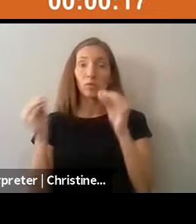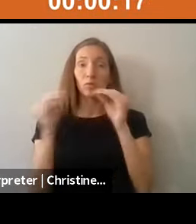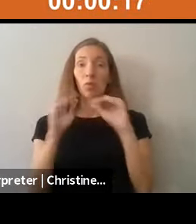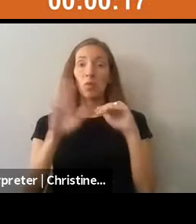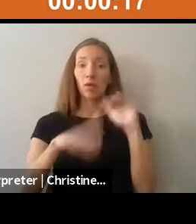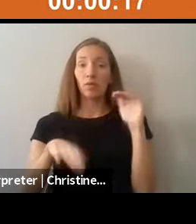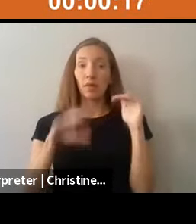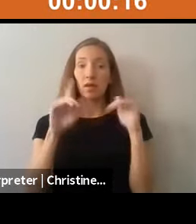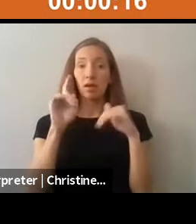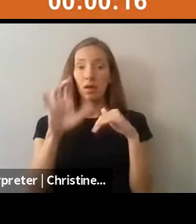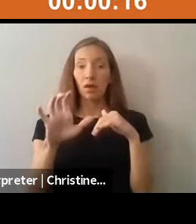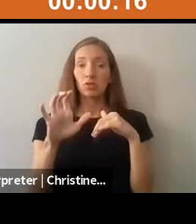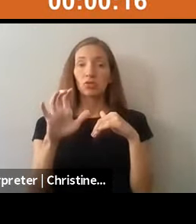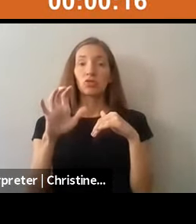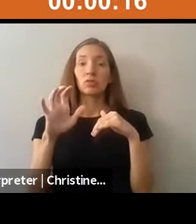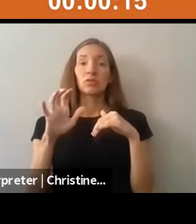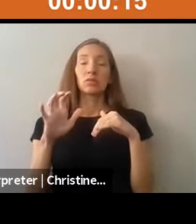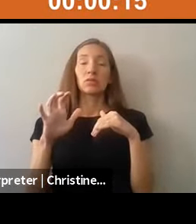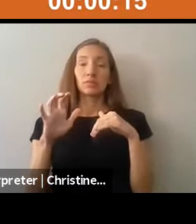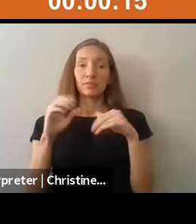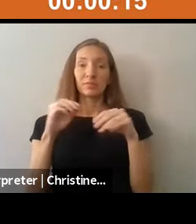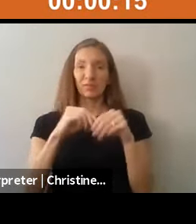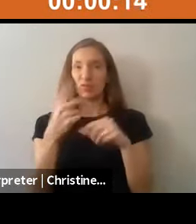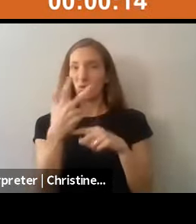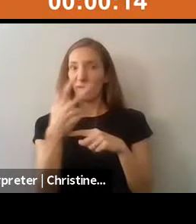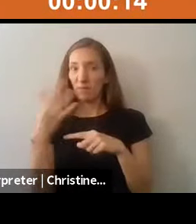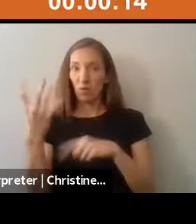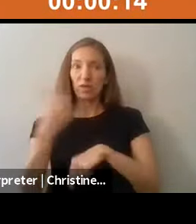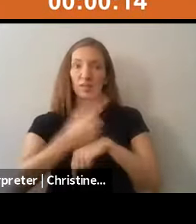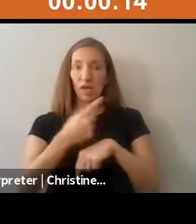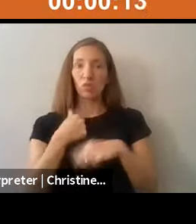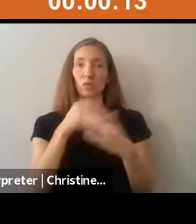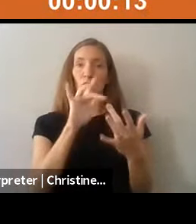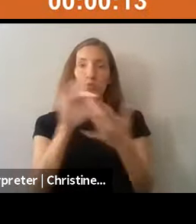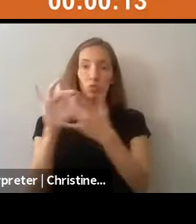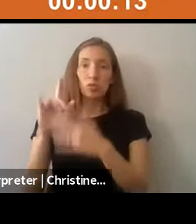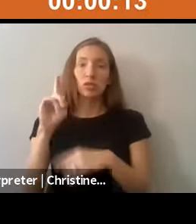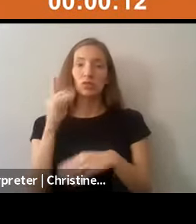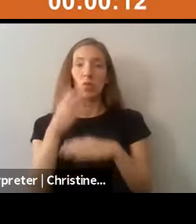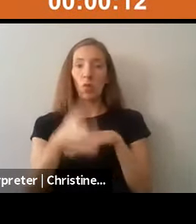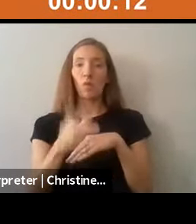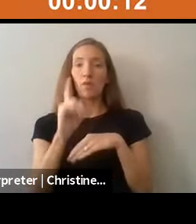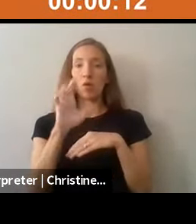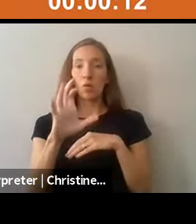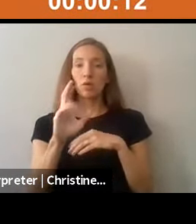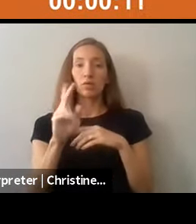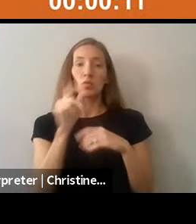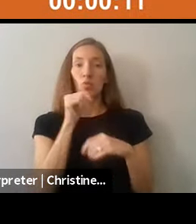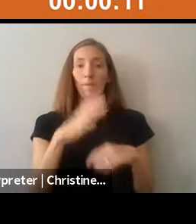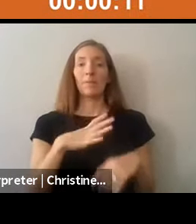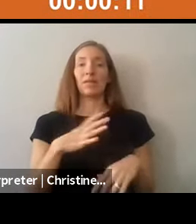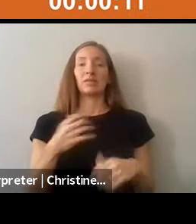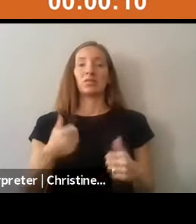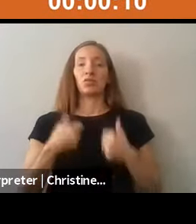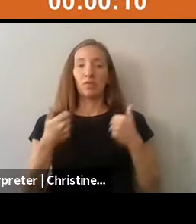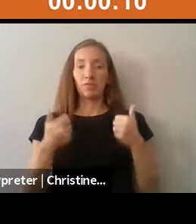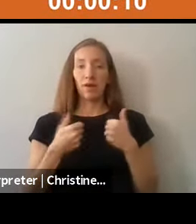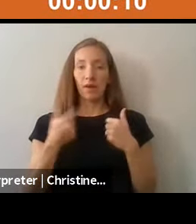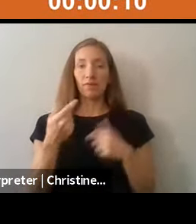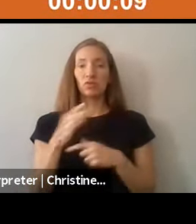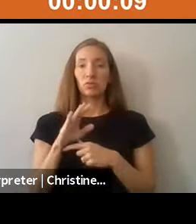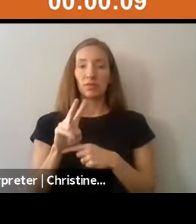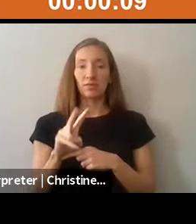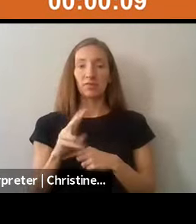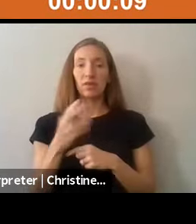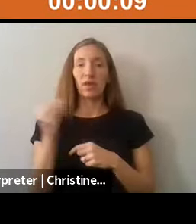GBV and domestic violence locked behind the doors through the engagement and the mobilization of women and men,